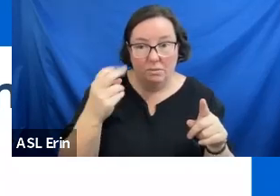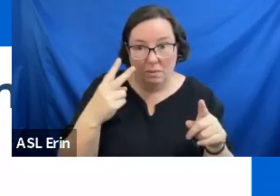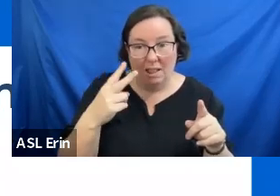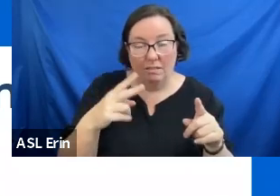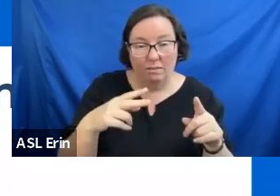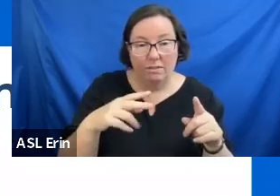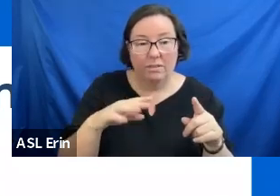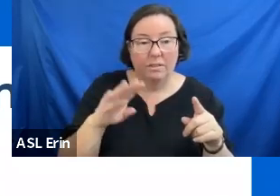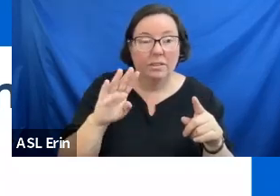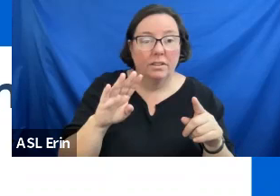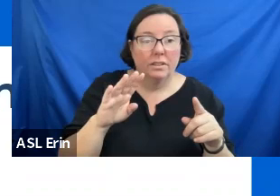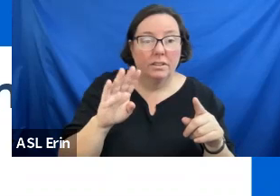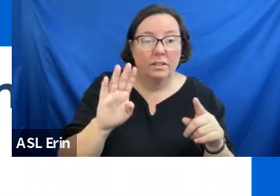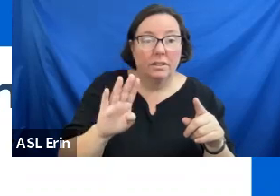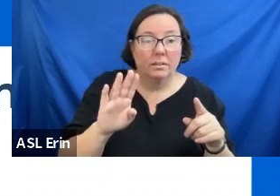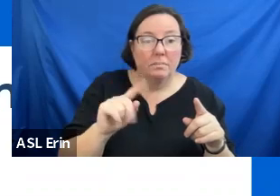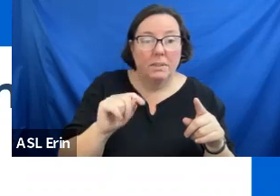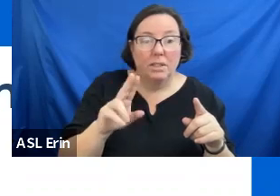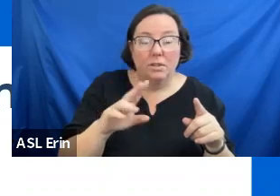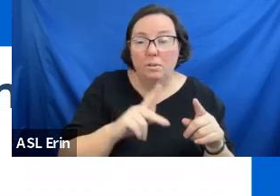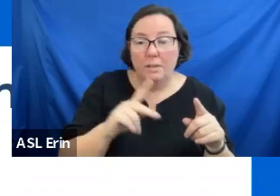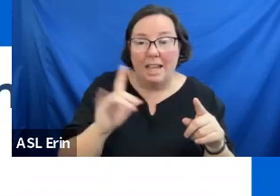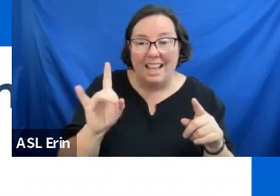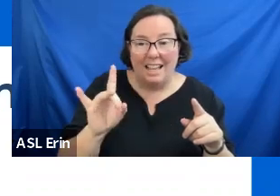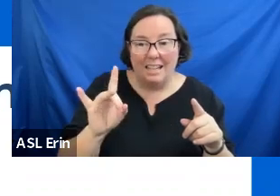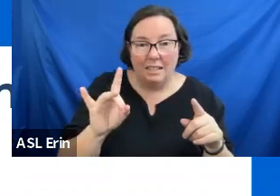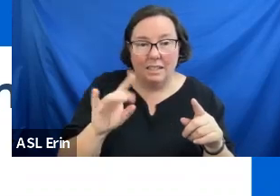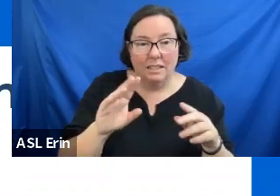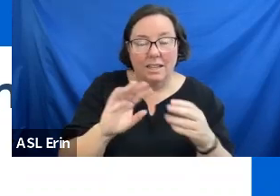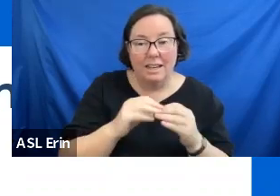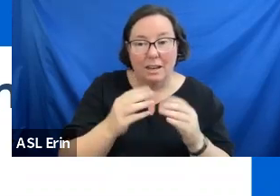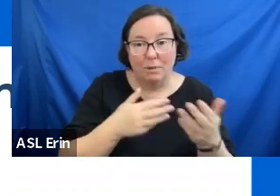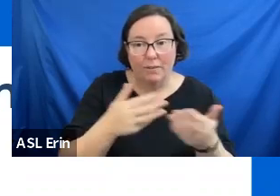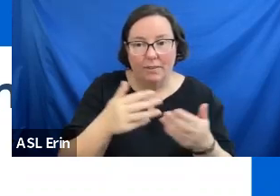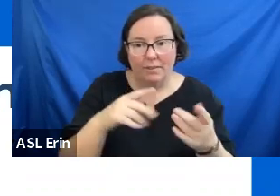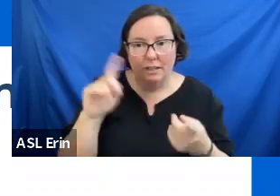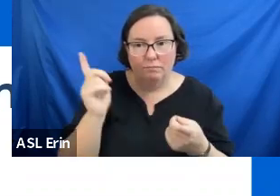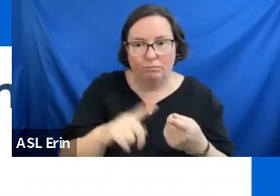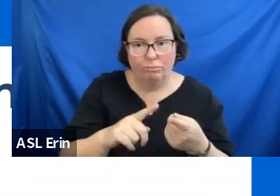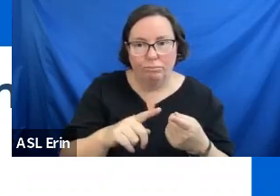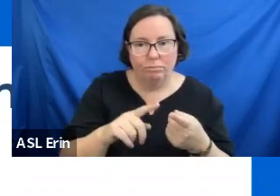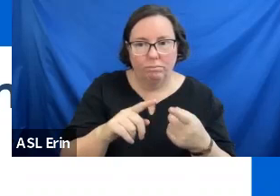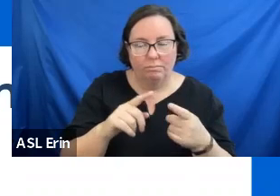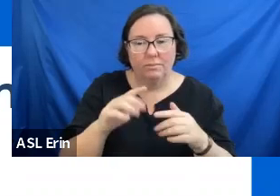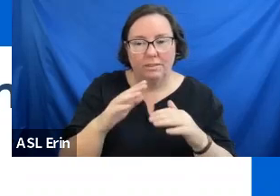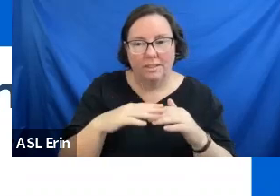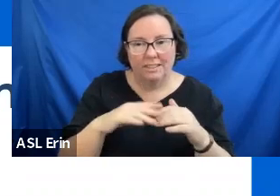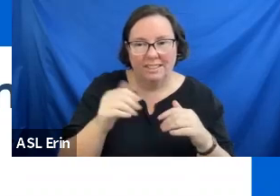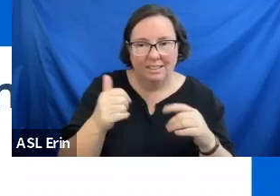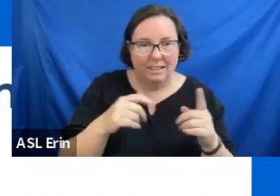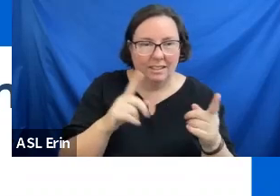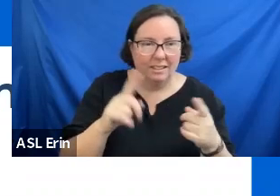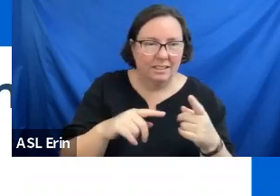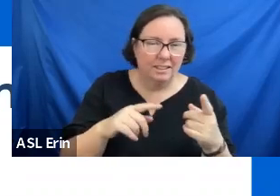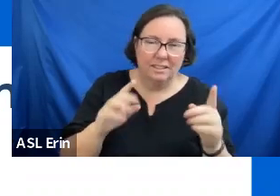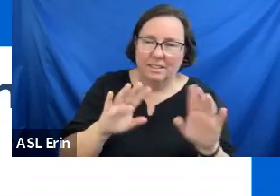Union K-8 school, for example, in terms of the number of invitations that would have gone to that school. Ms. Roberts, I just